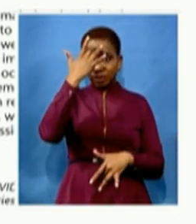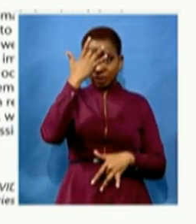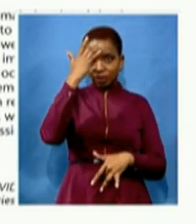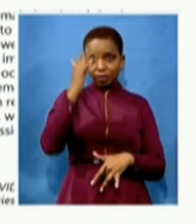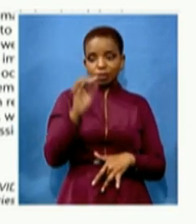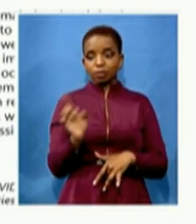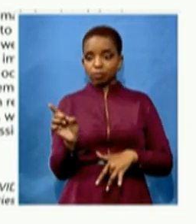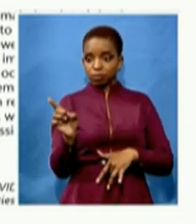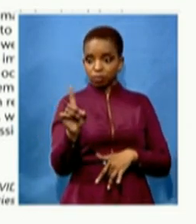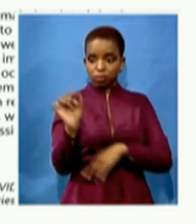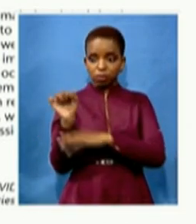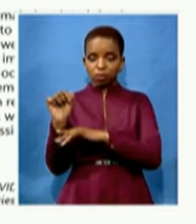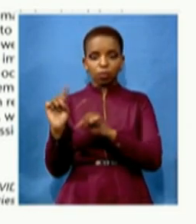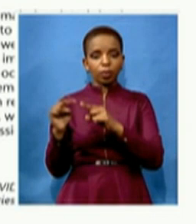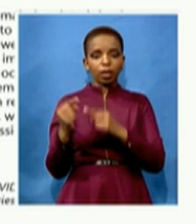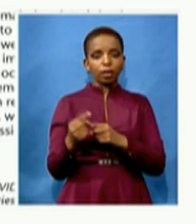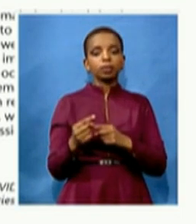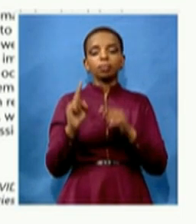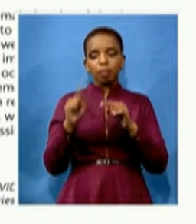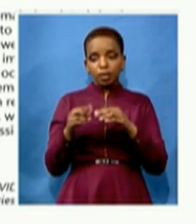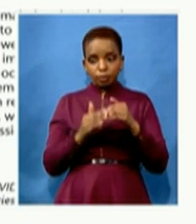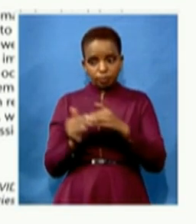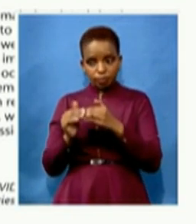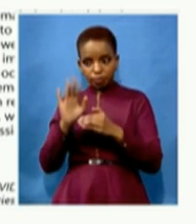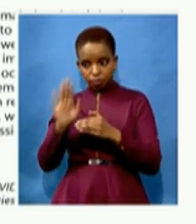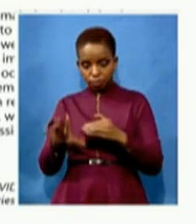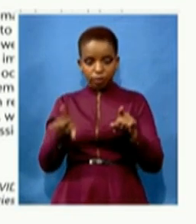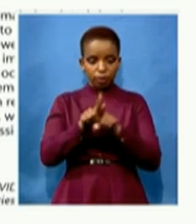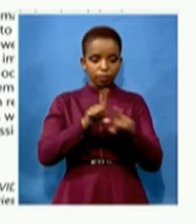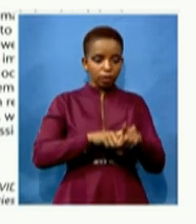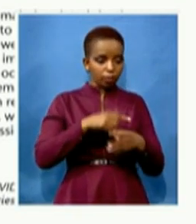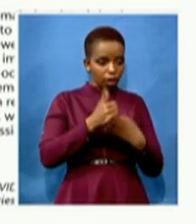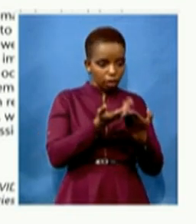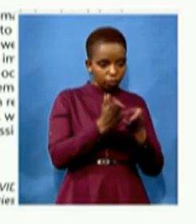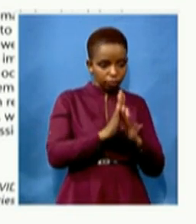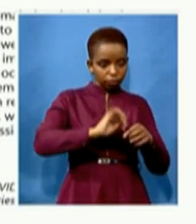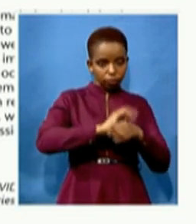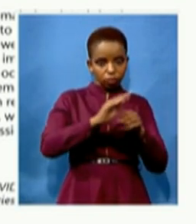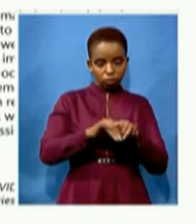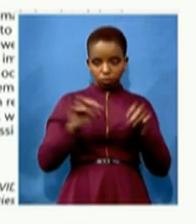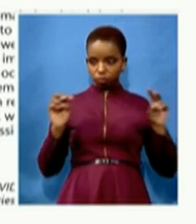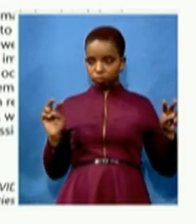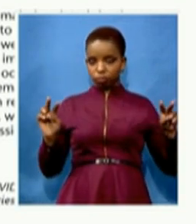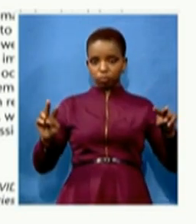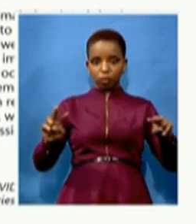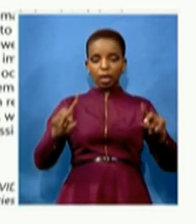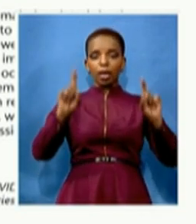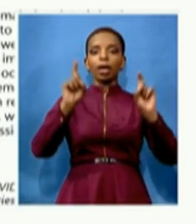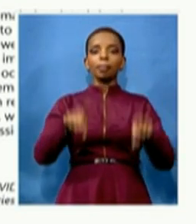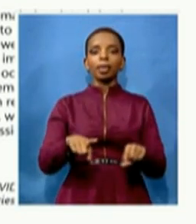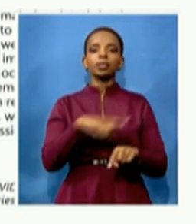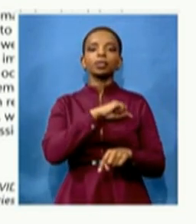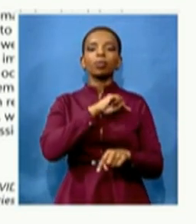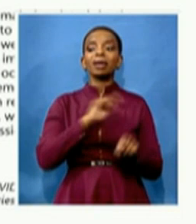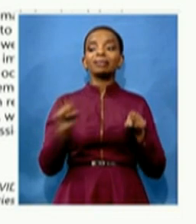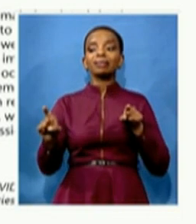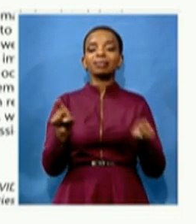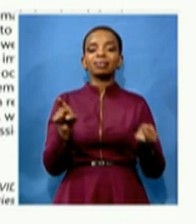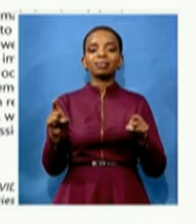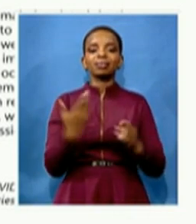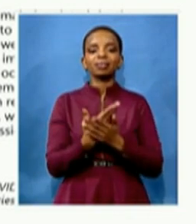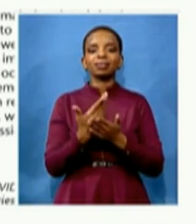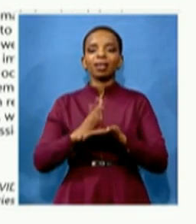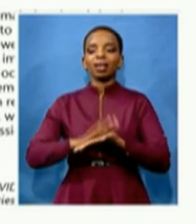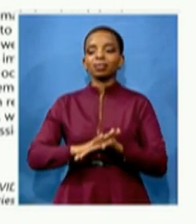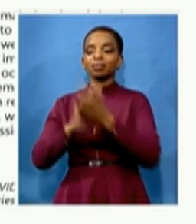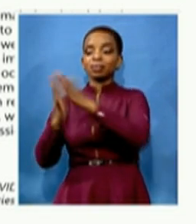as much as we can, because there's a sort of leverage effect, and we may be stuck with other problems down the